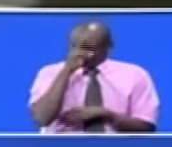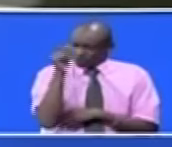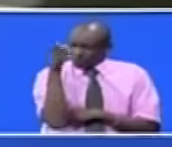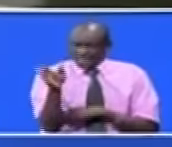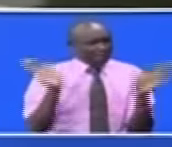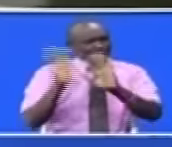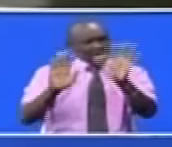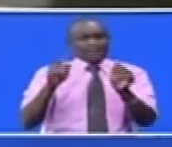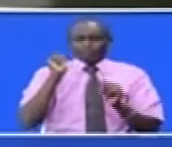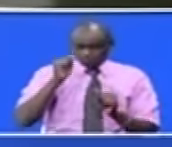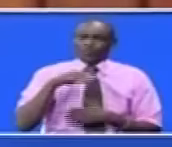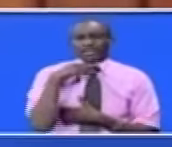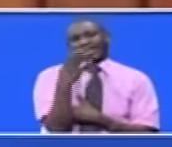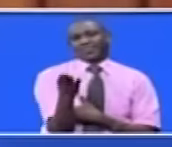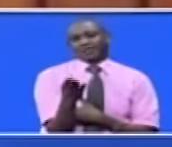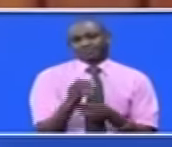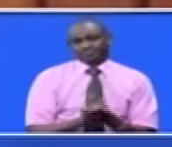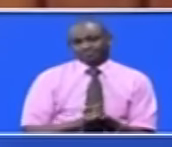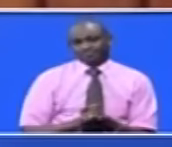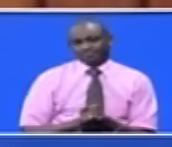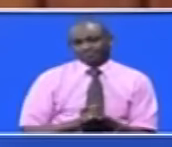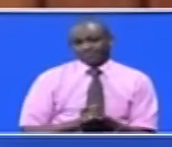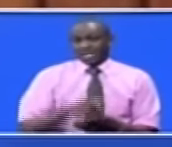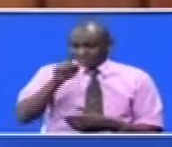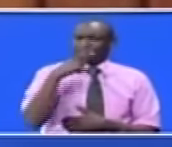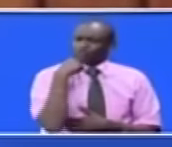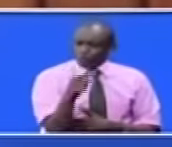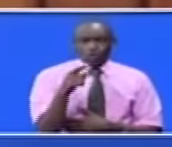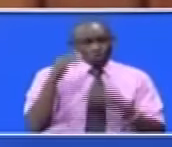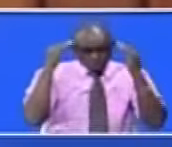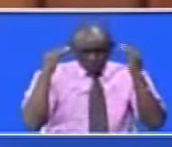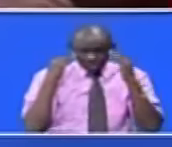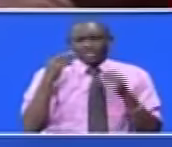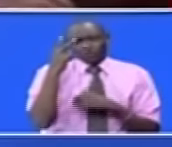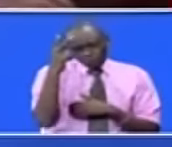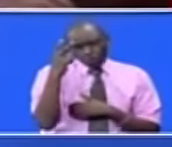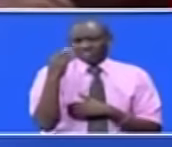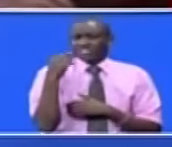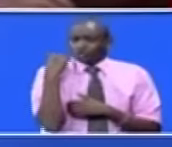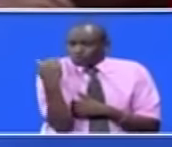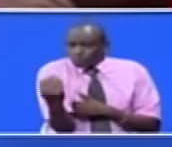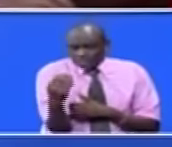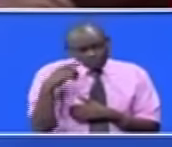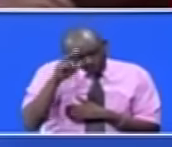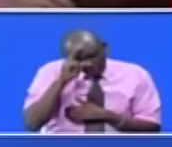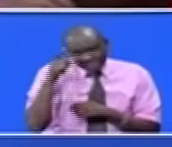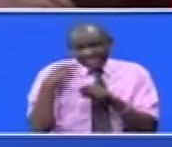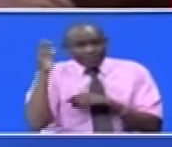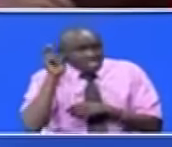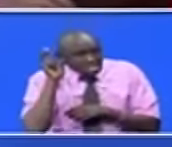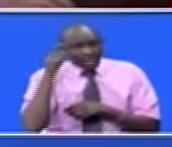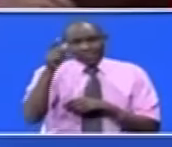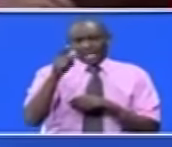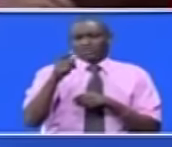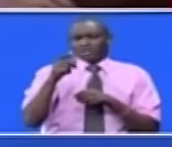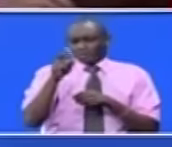officers to keep off the battlefield. He told the court that the top two ordered junior officers not to go to the scene of the terror attack. Again,